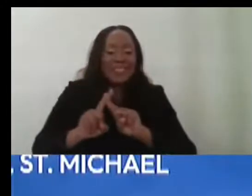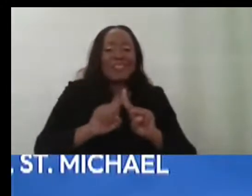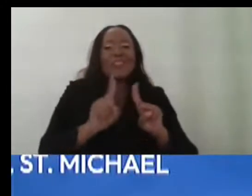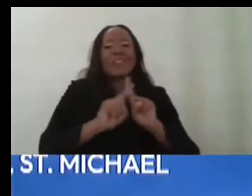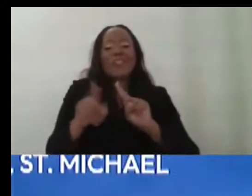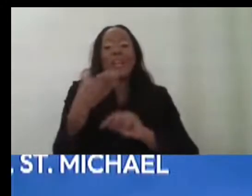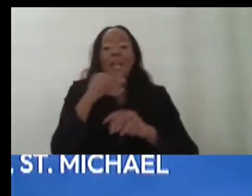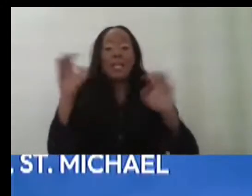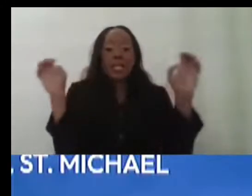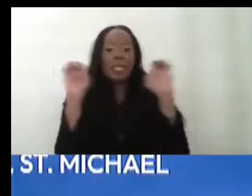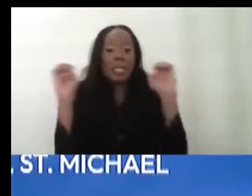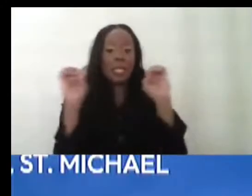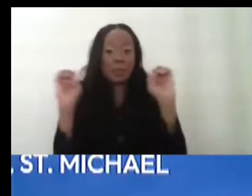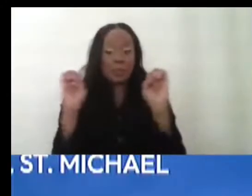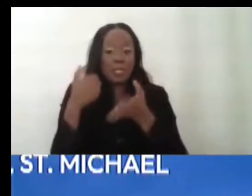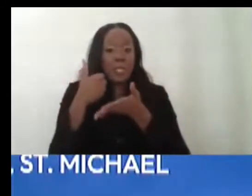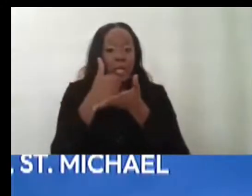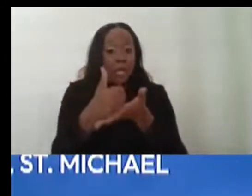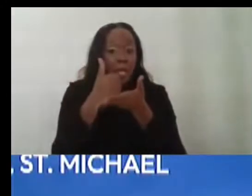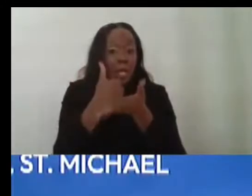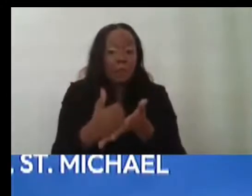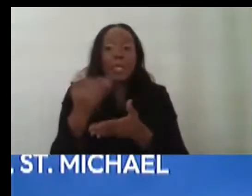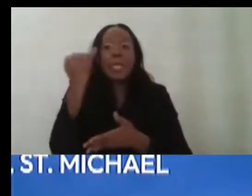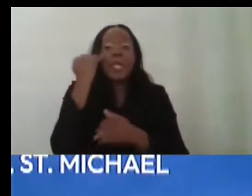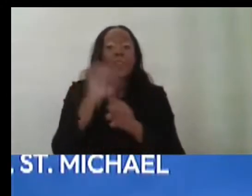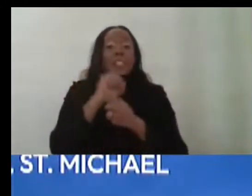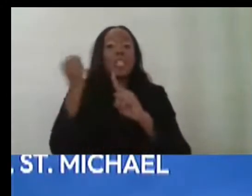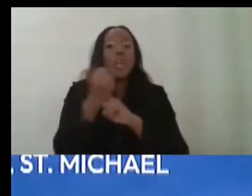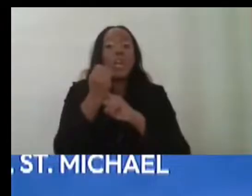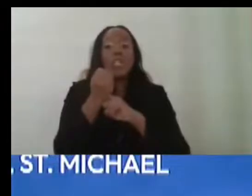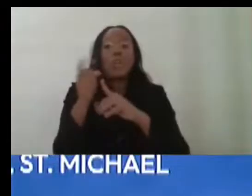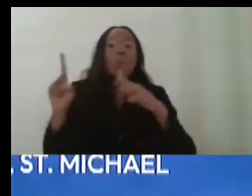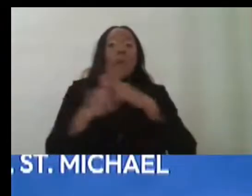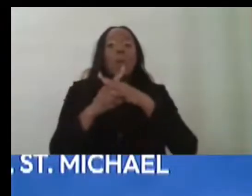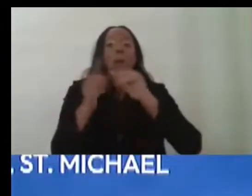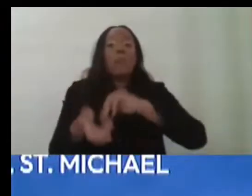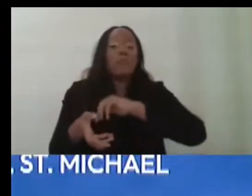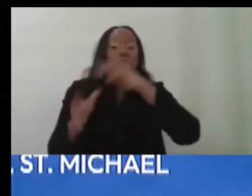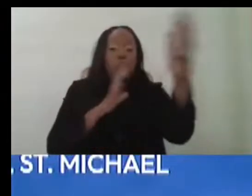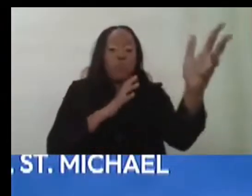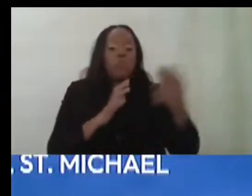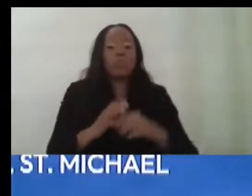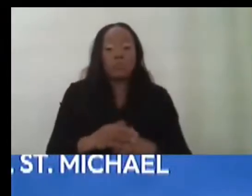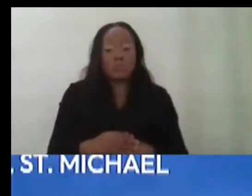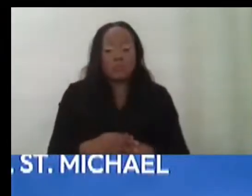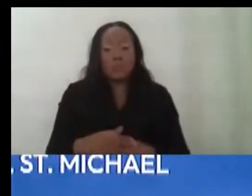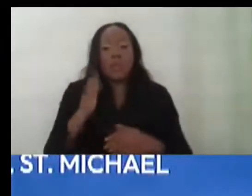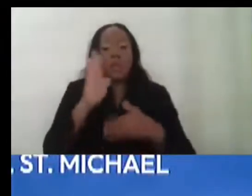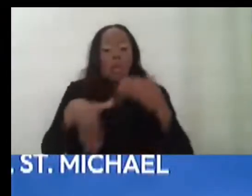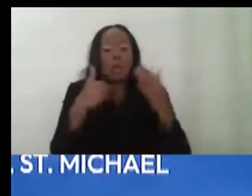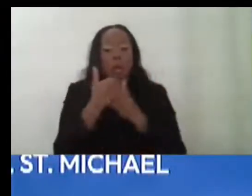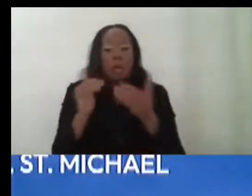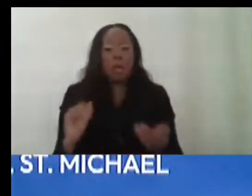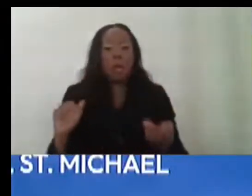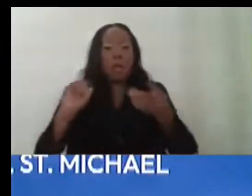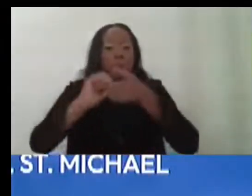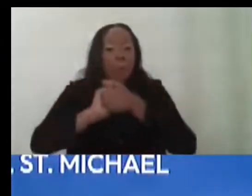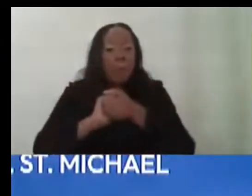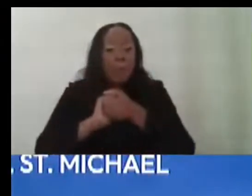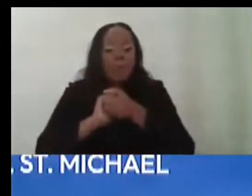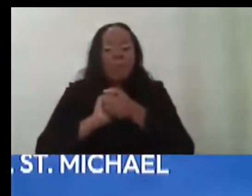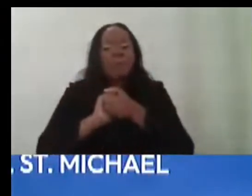emergency resources as the situation dictates. The partnerships are truly